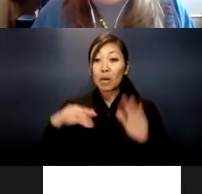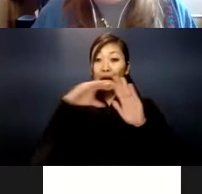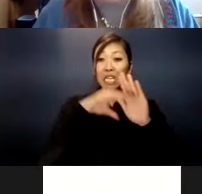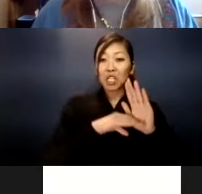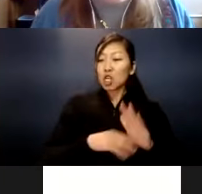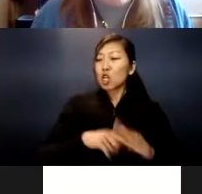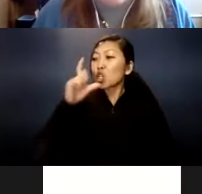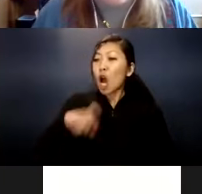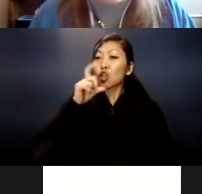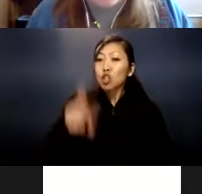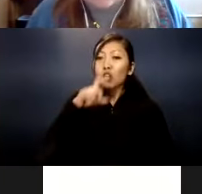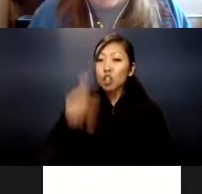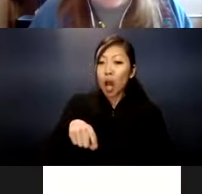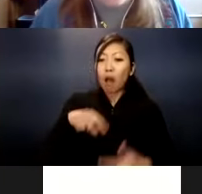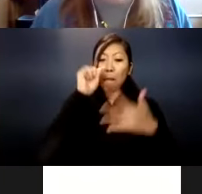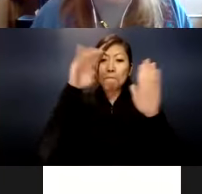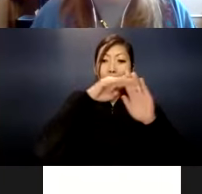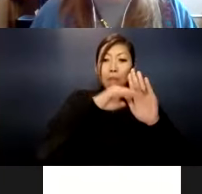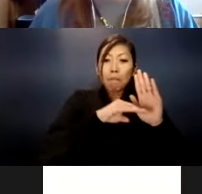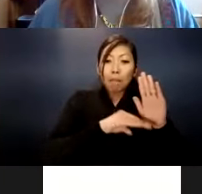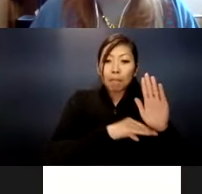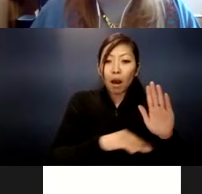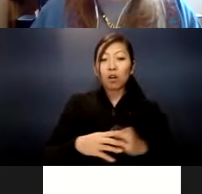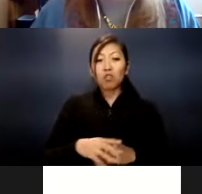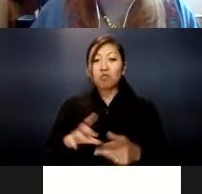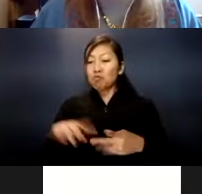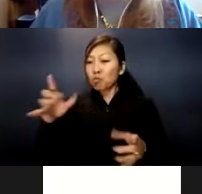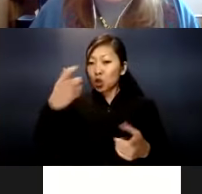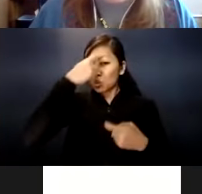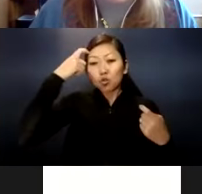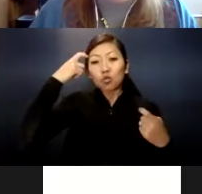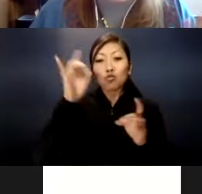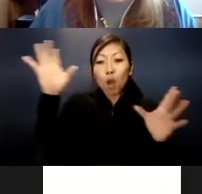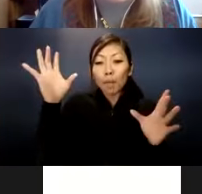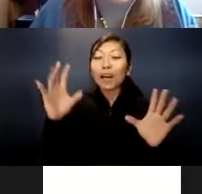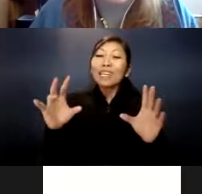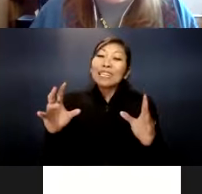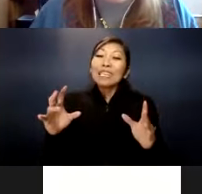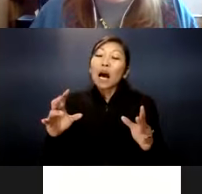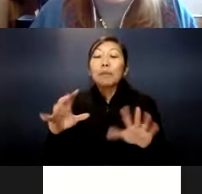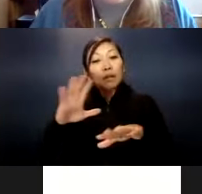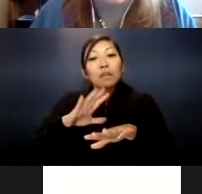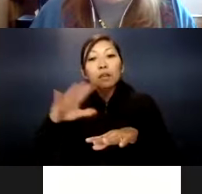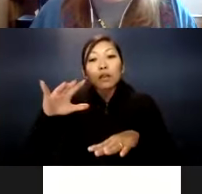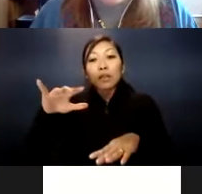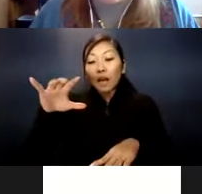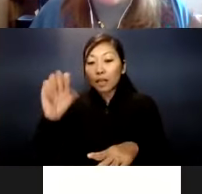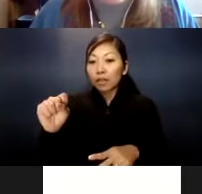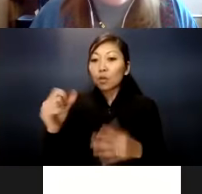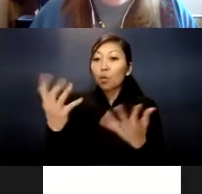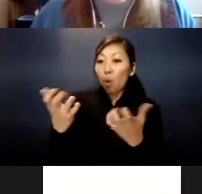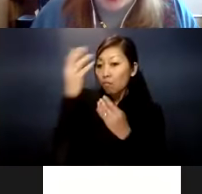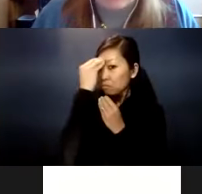shouldn't do, the trauma of dating violence. Like, obviously, tell the young people in your life that,